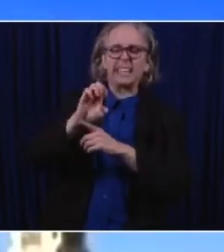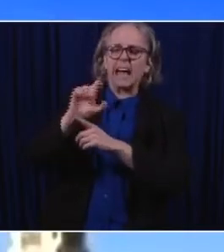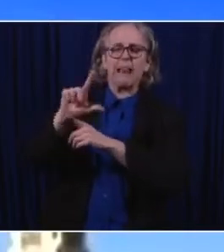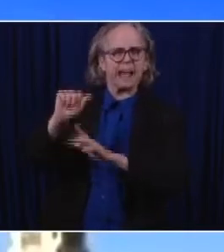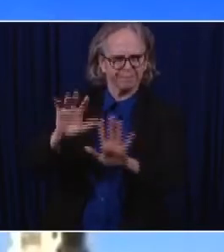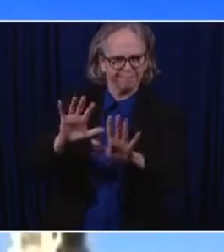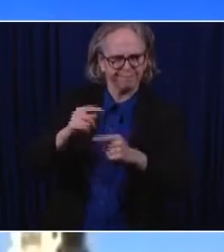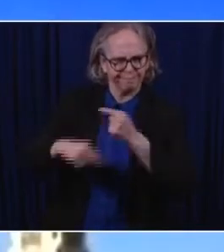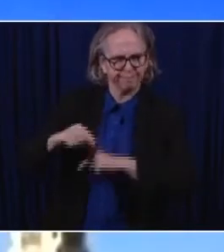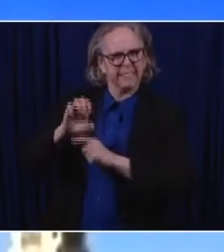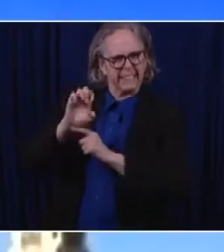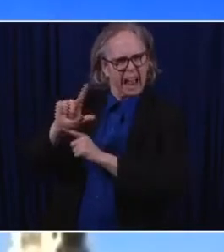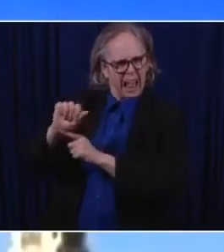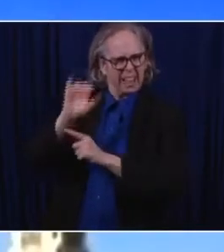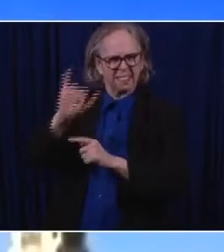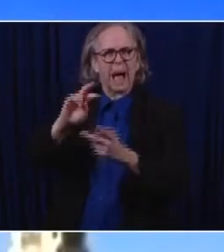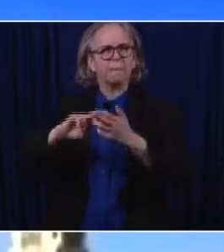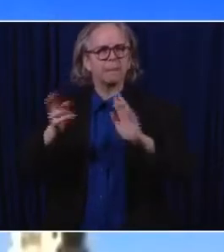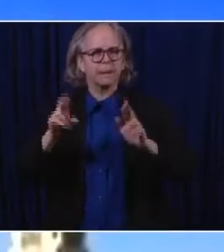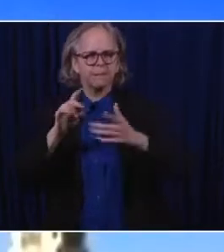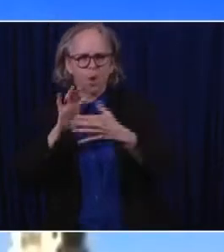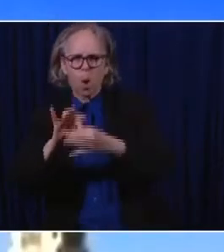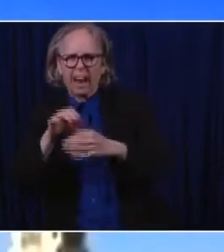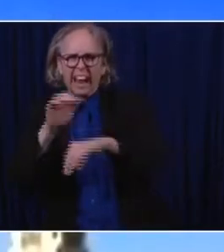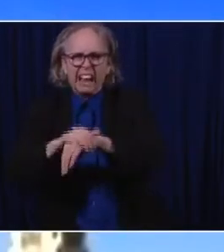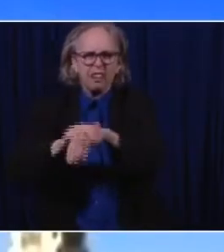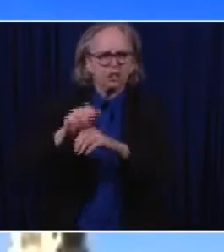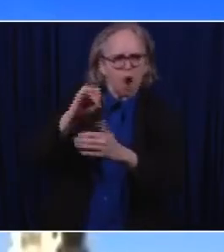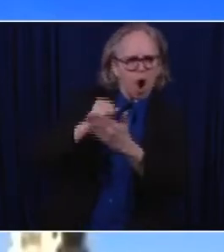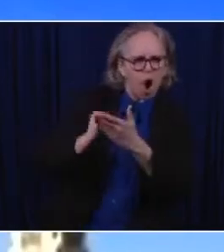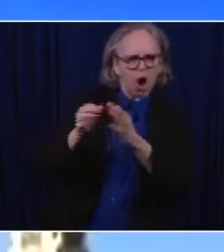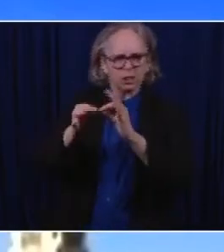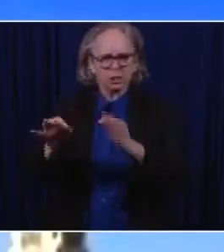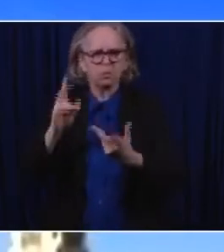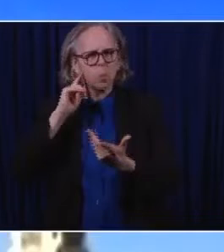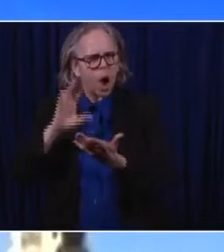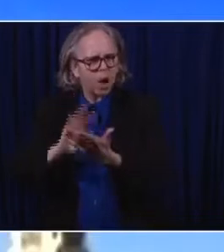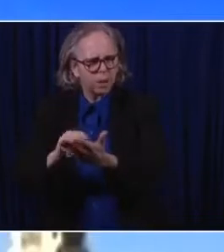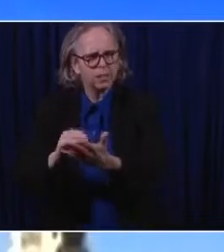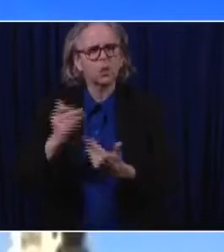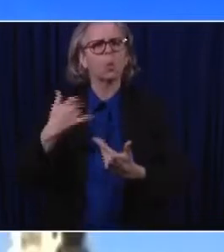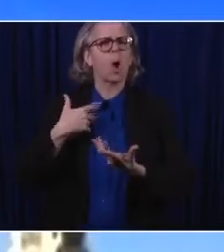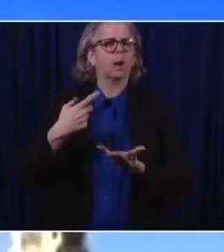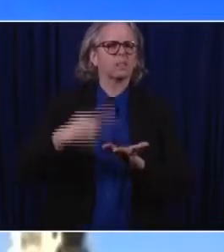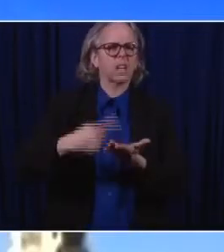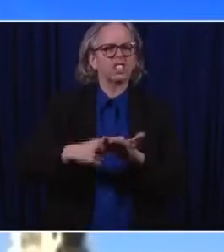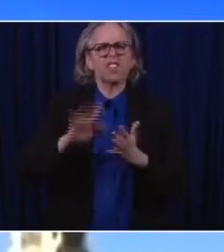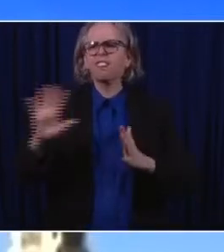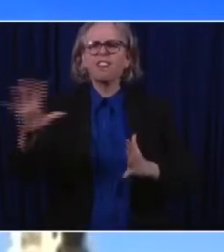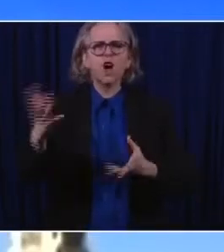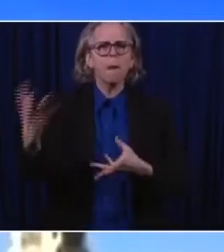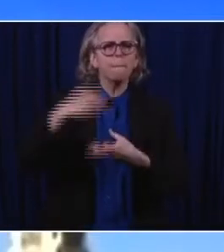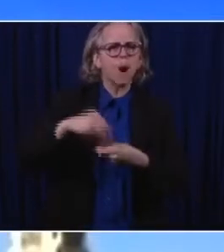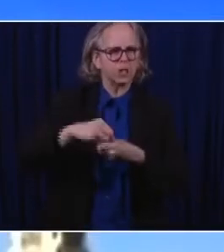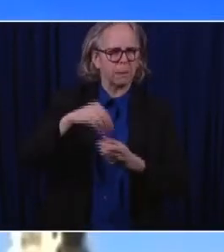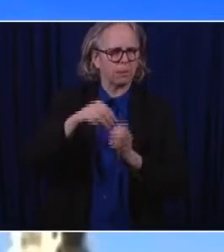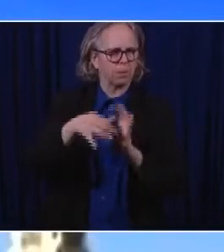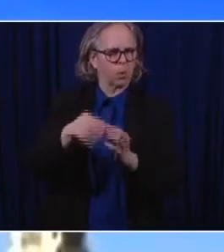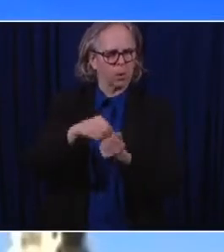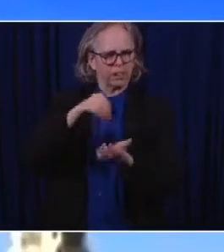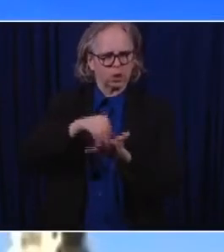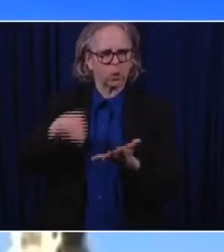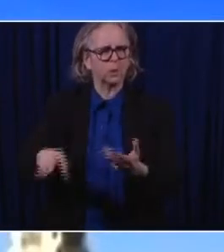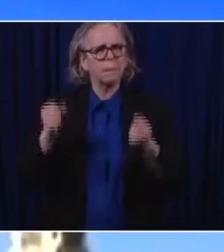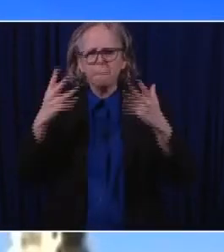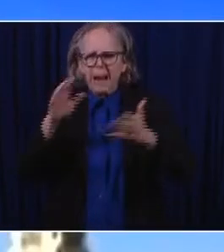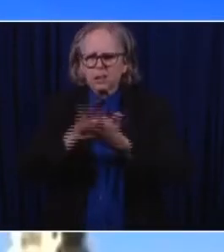about participation. I think it's really amazing that we had such great participation in the assessments in the fall, because it shows that around